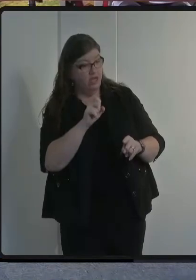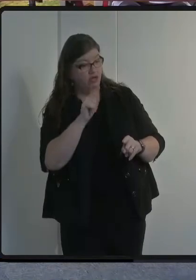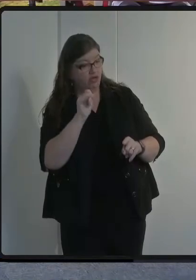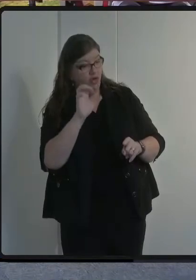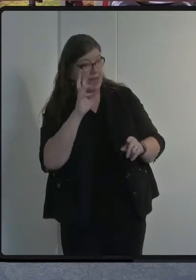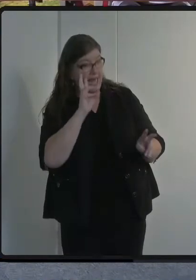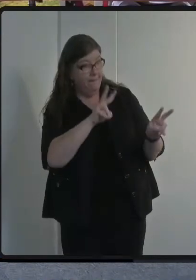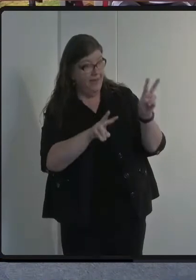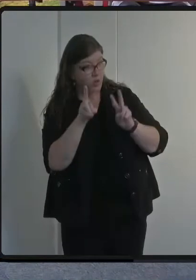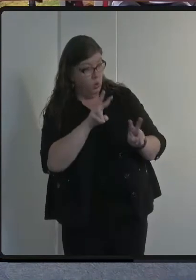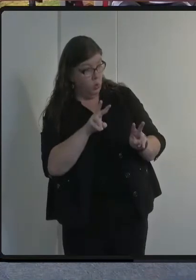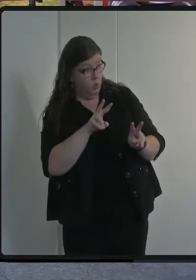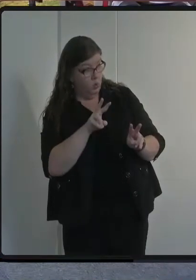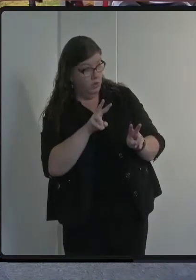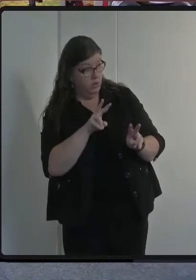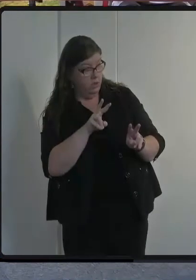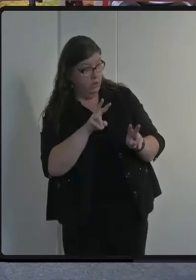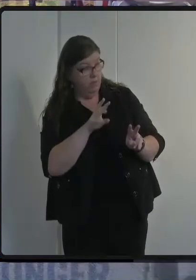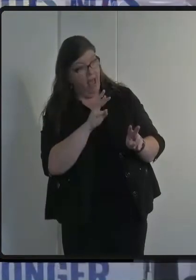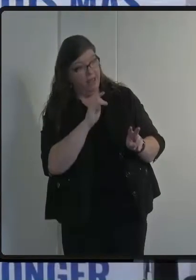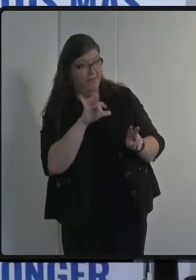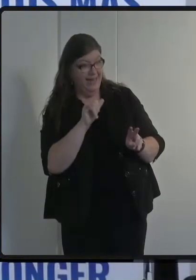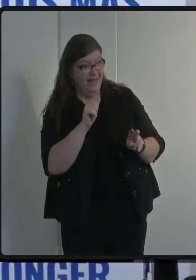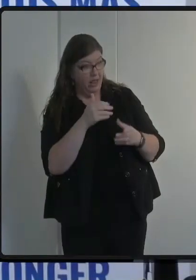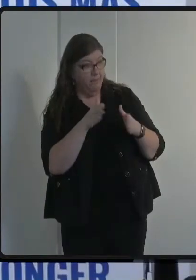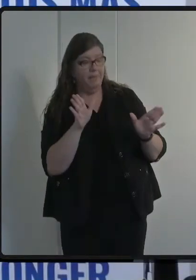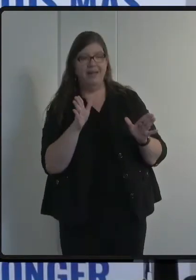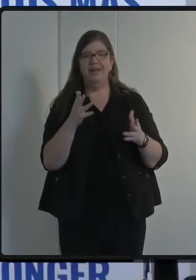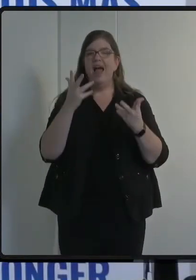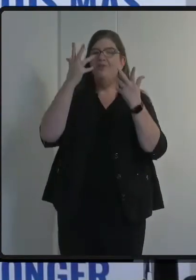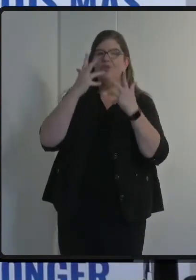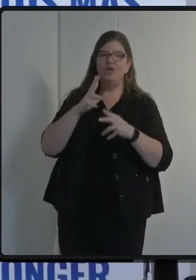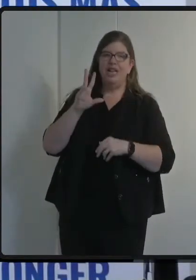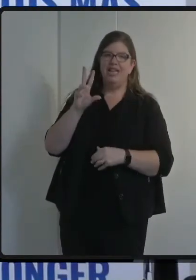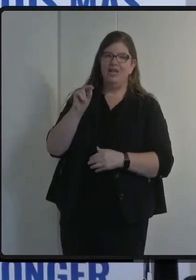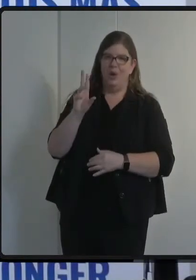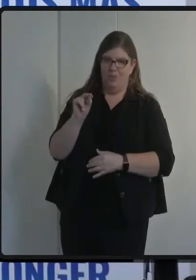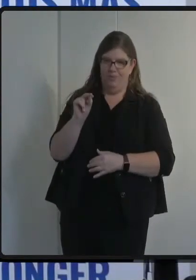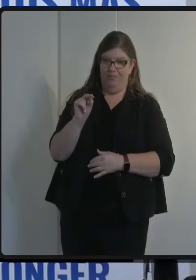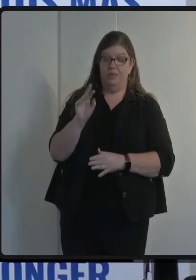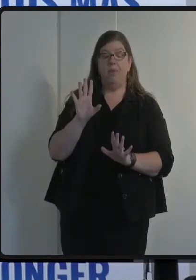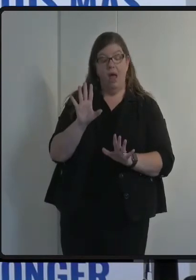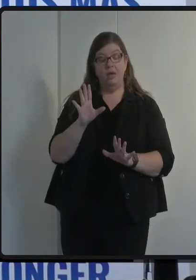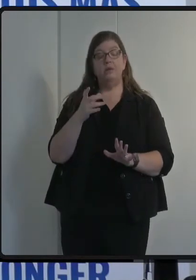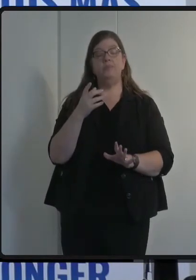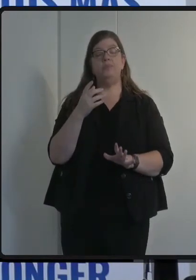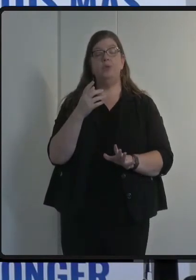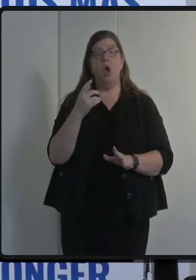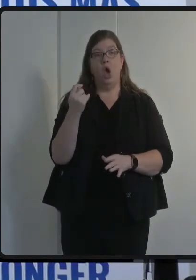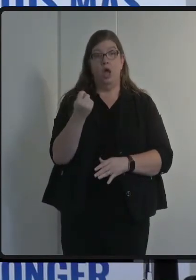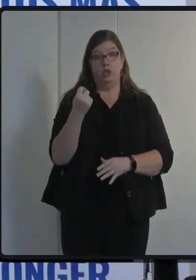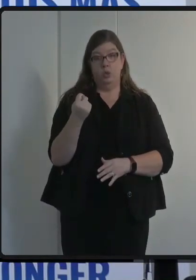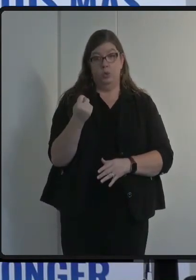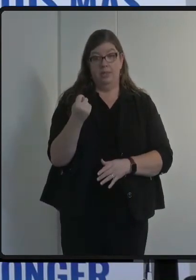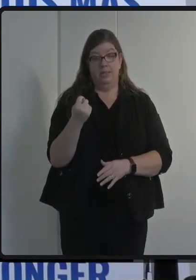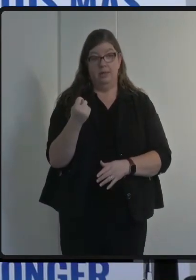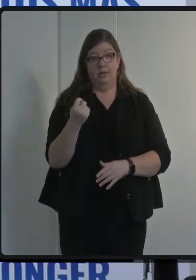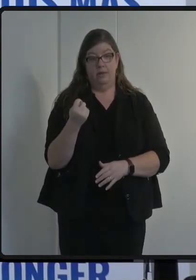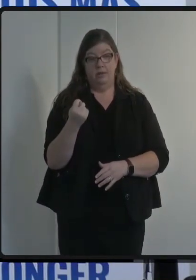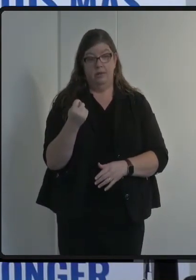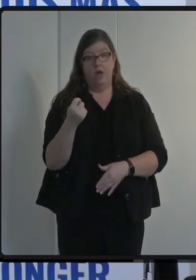viewed by the public and by the media? Unfortunately, no, but on Tuesday,